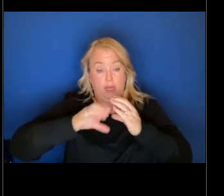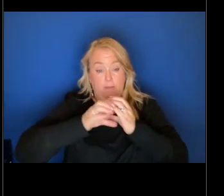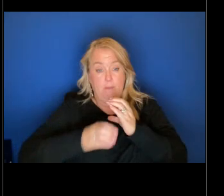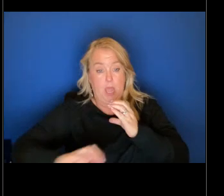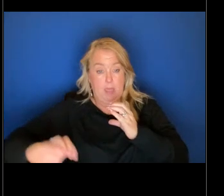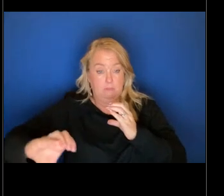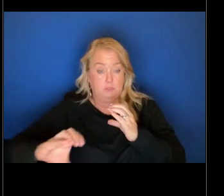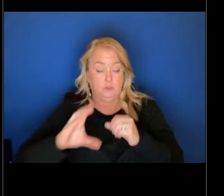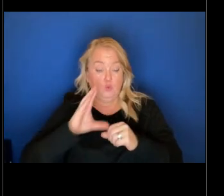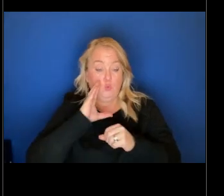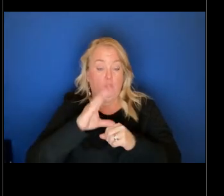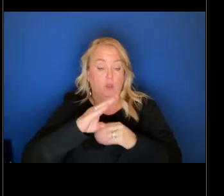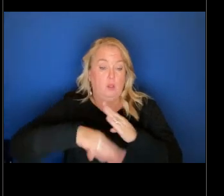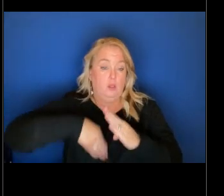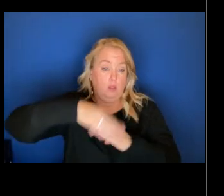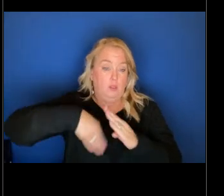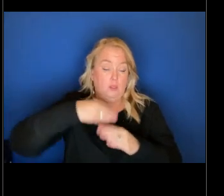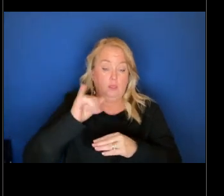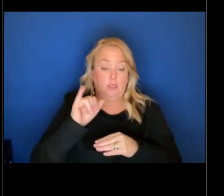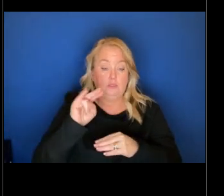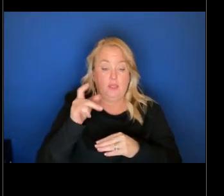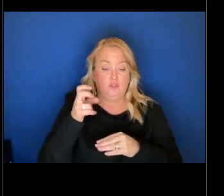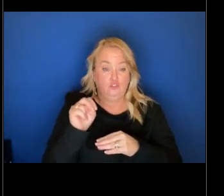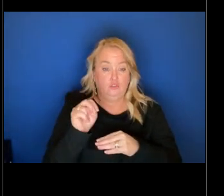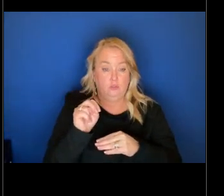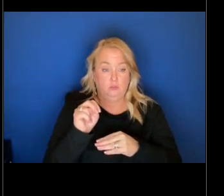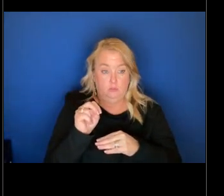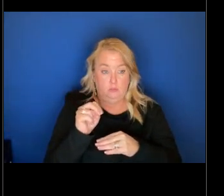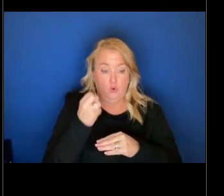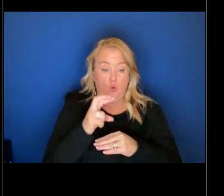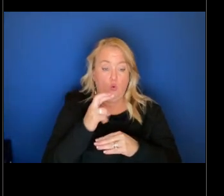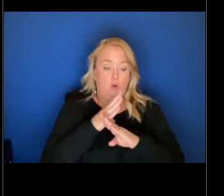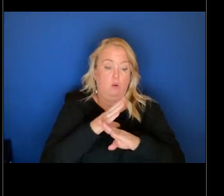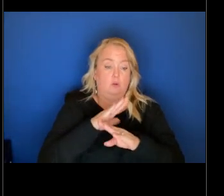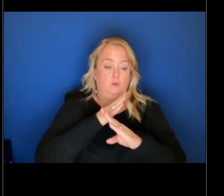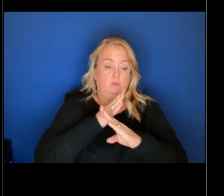be insulated or enclosed.